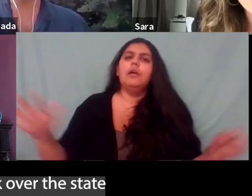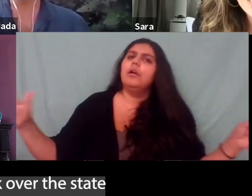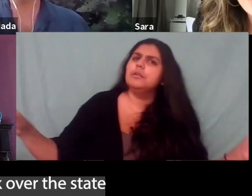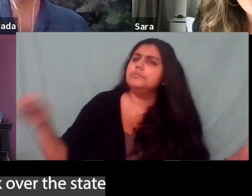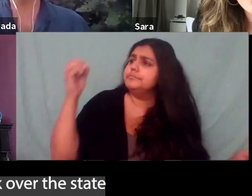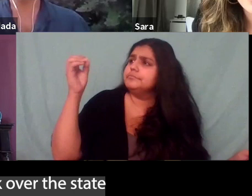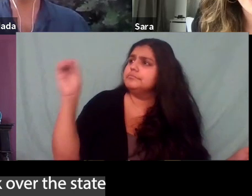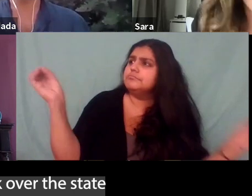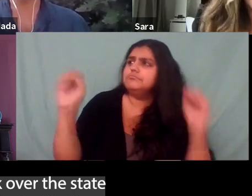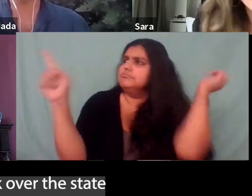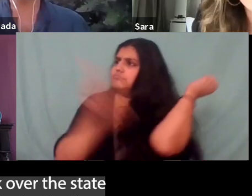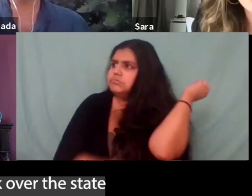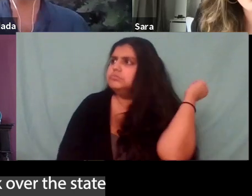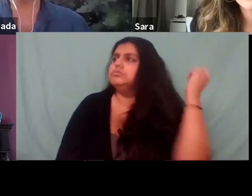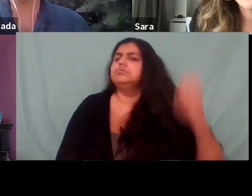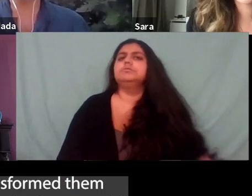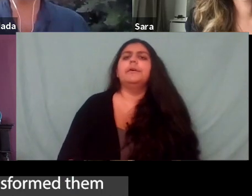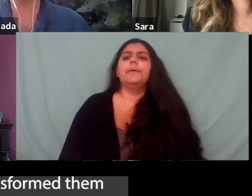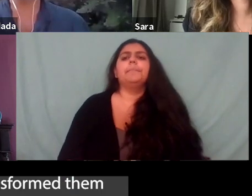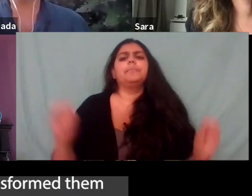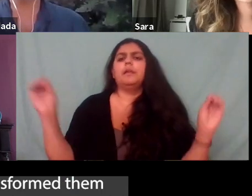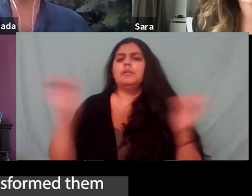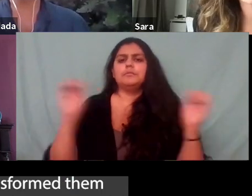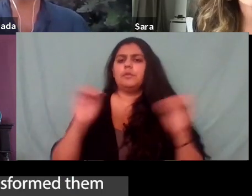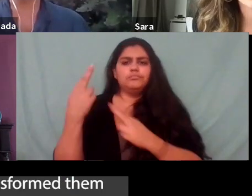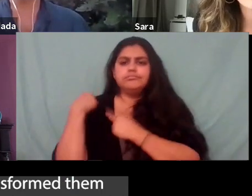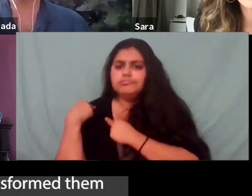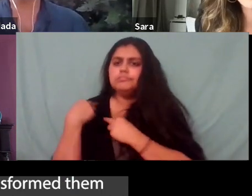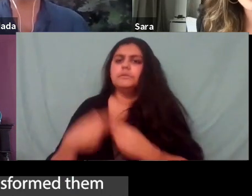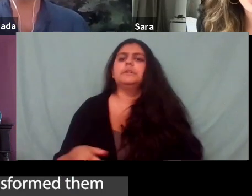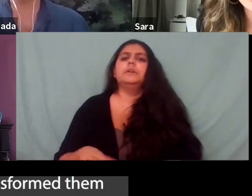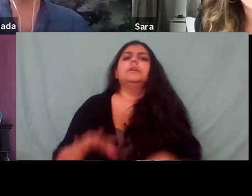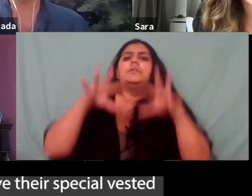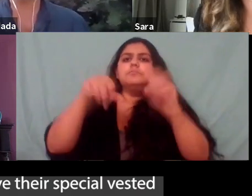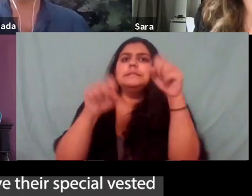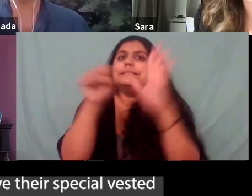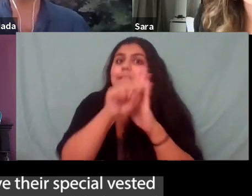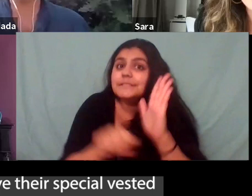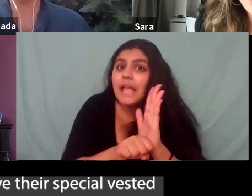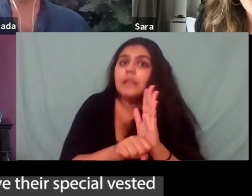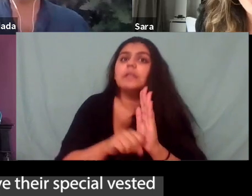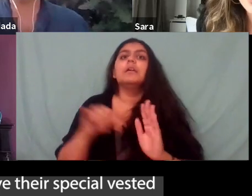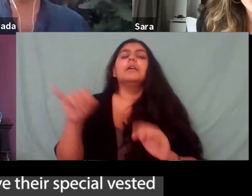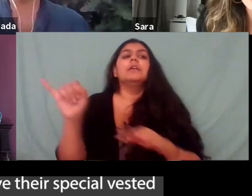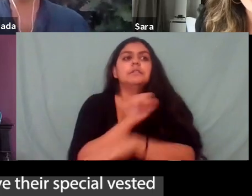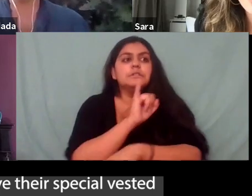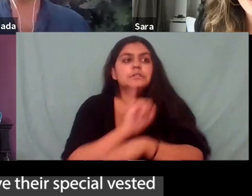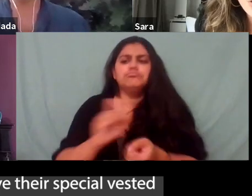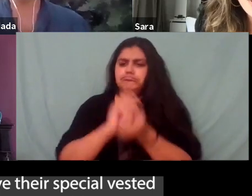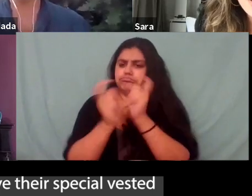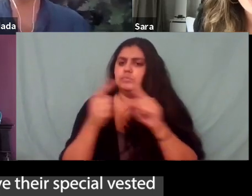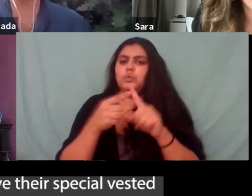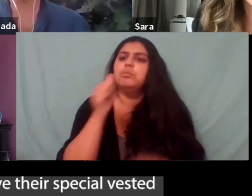over the state and all the institution. They transformed them into a private business model, into tools to serve their special